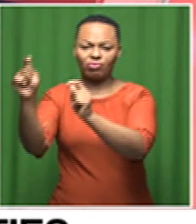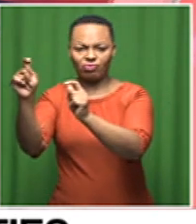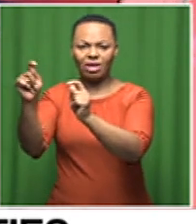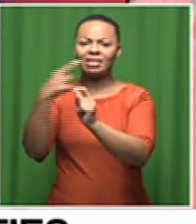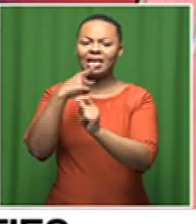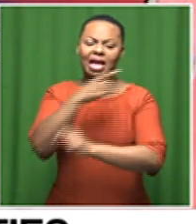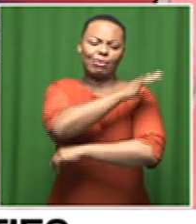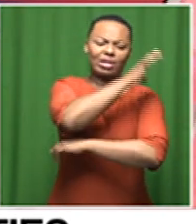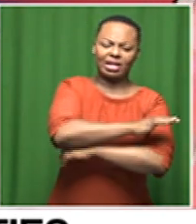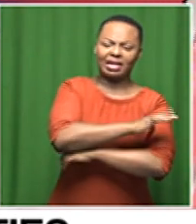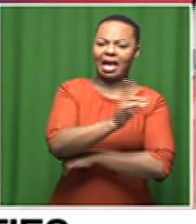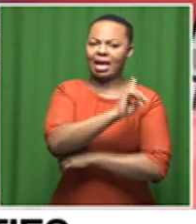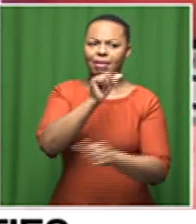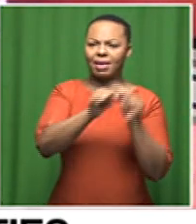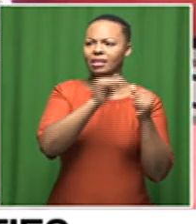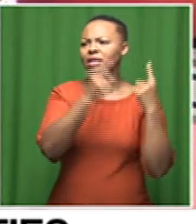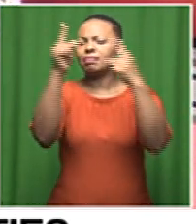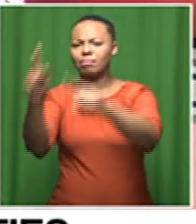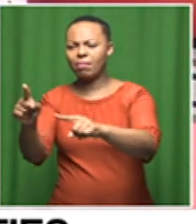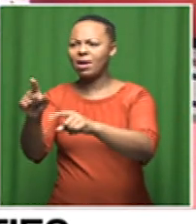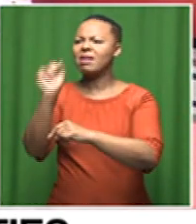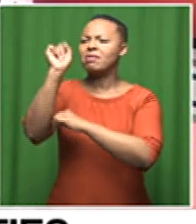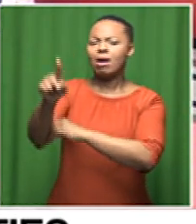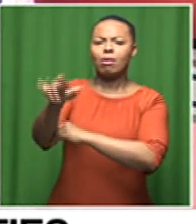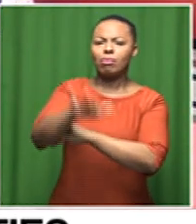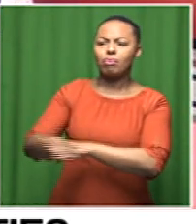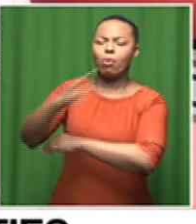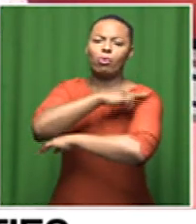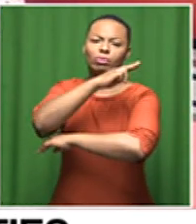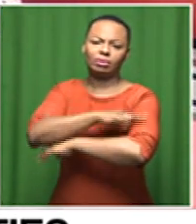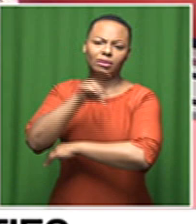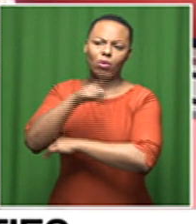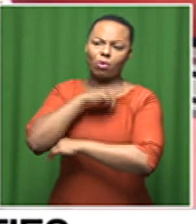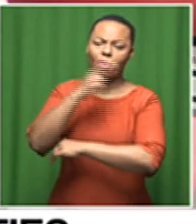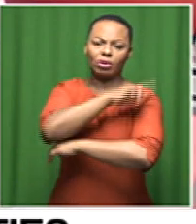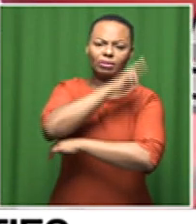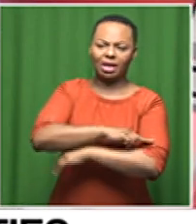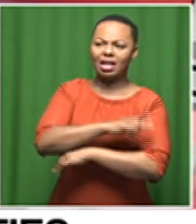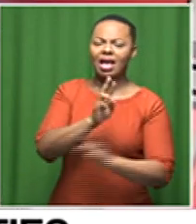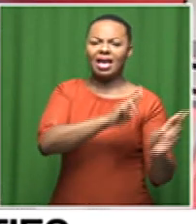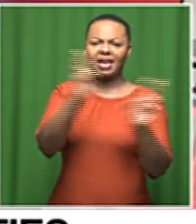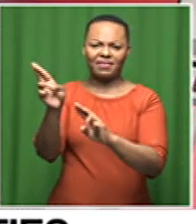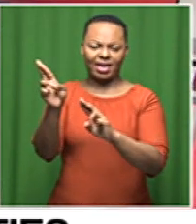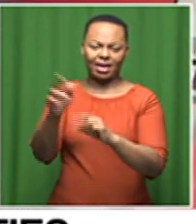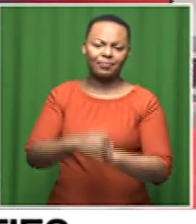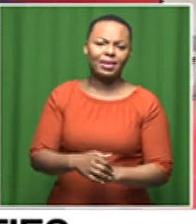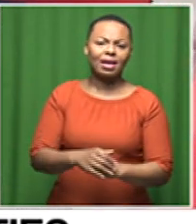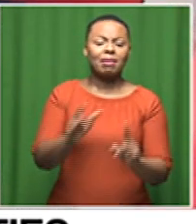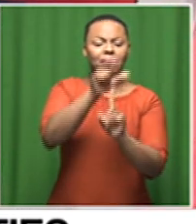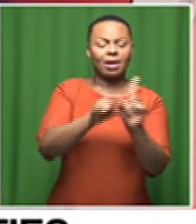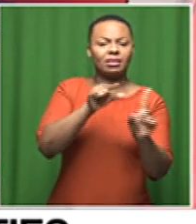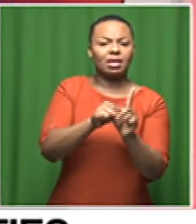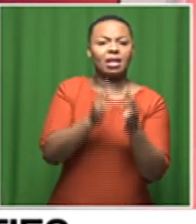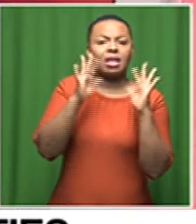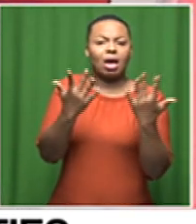local clinic and they want to go straight to a quaternary hospital because we have a referral system that works in between. How do patients then navigate that